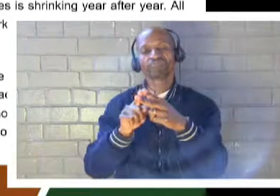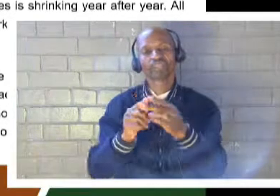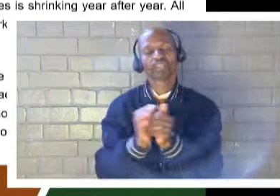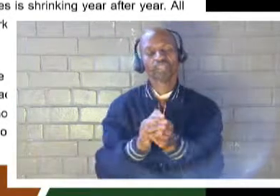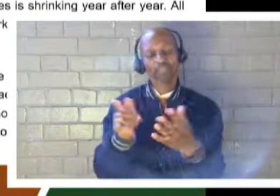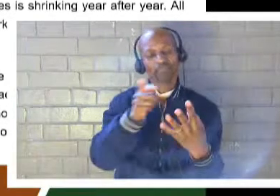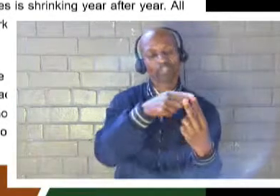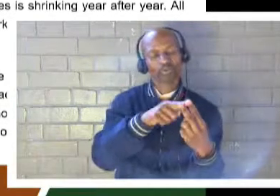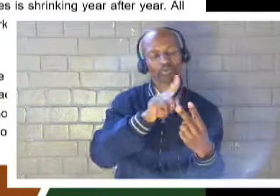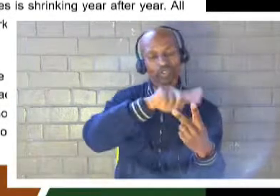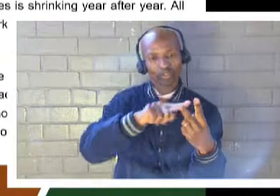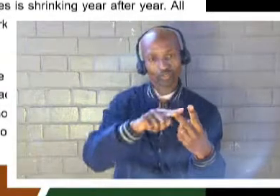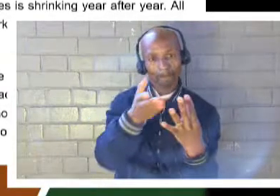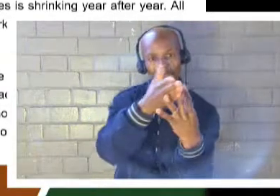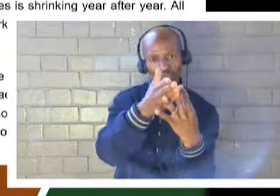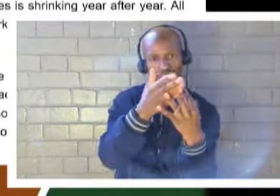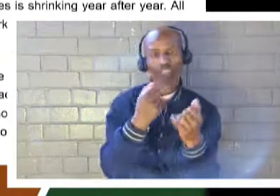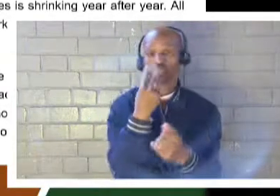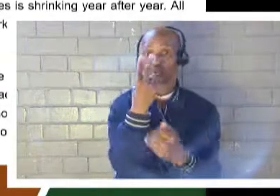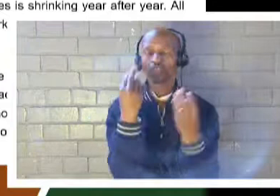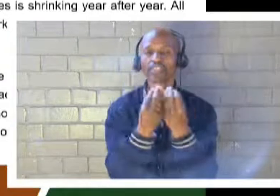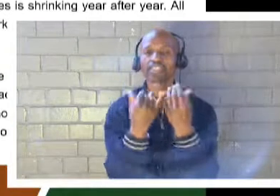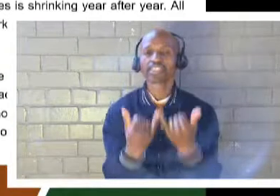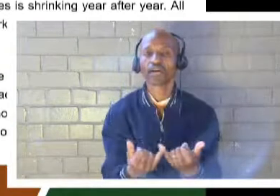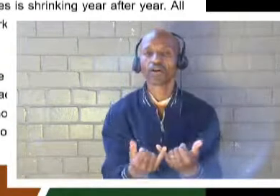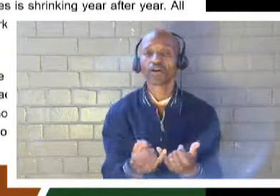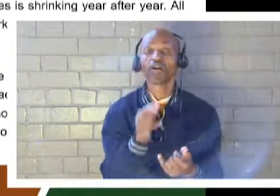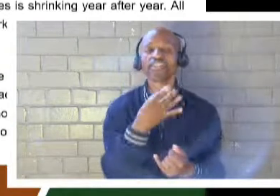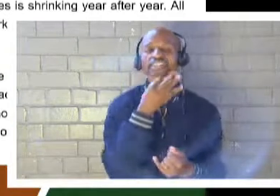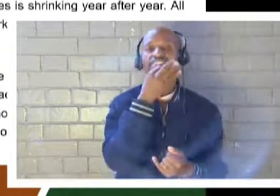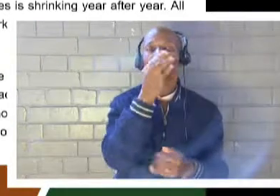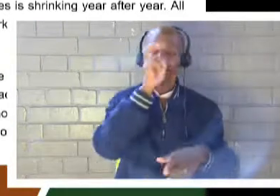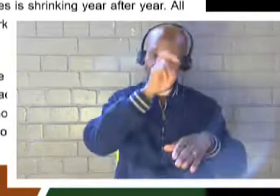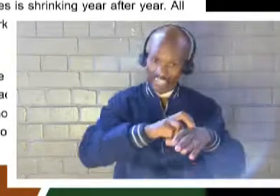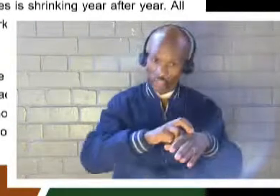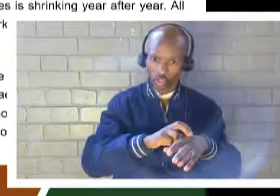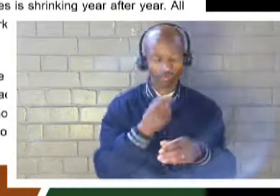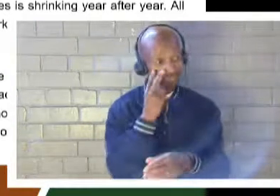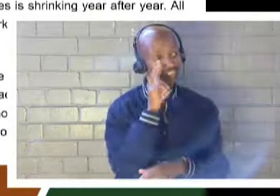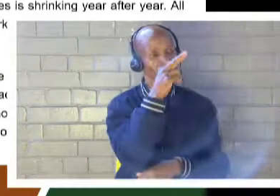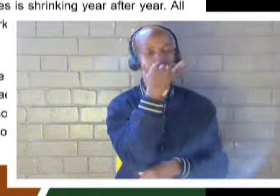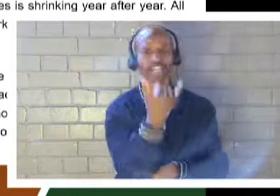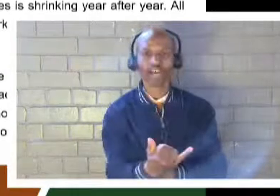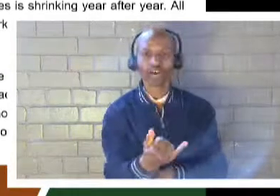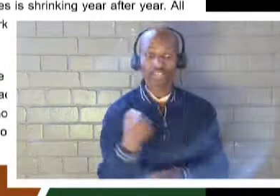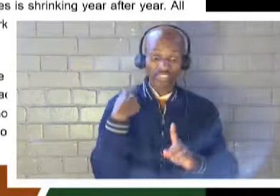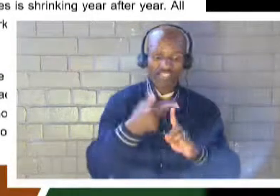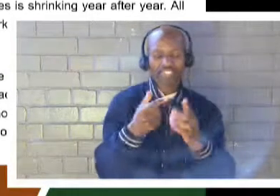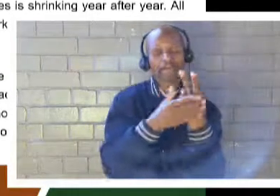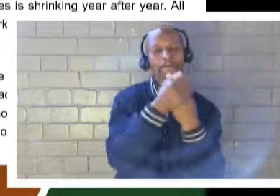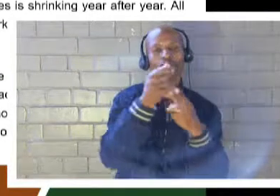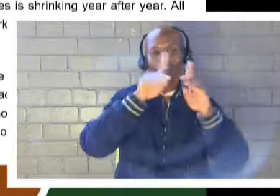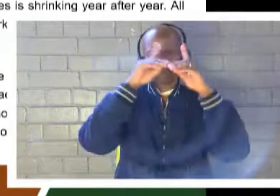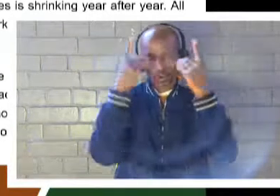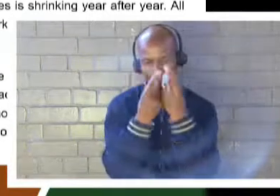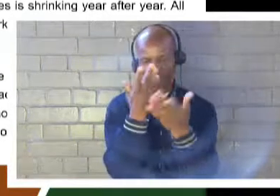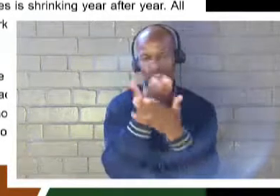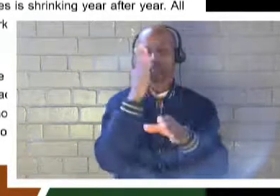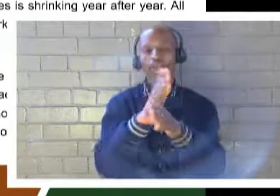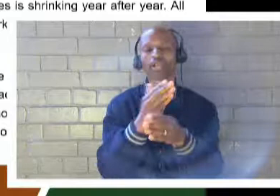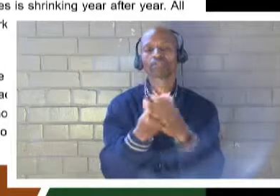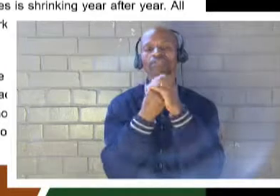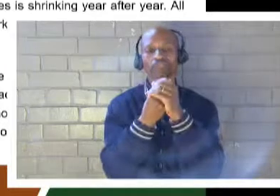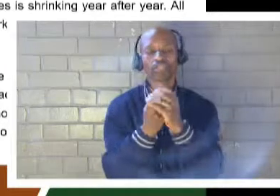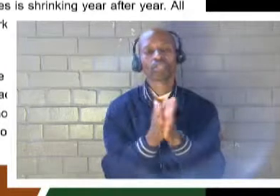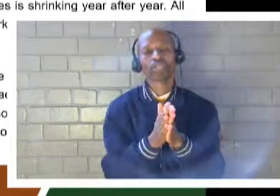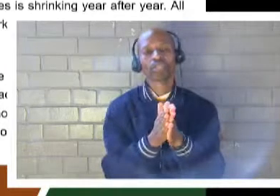two departments is showing a solo mindset, and this necessitates attention and rectification, since both departments should be working together to